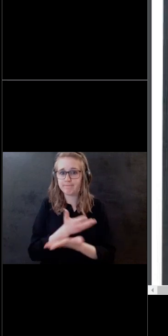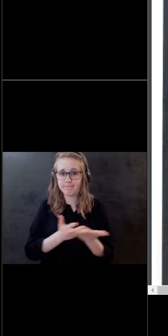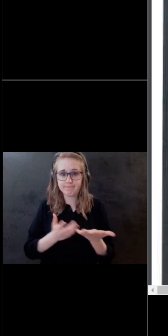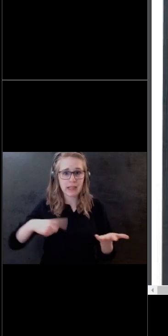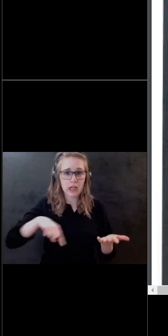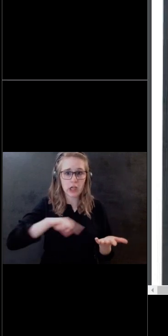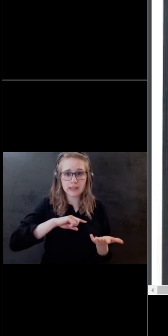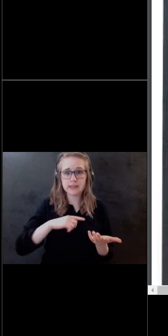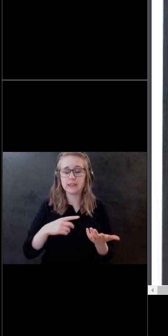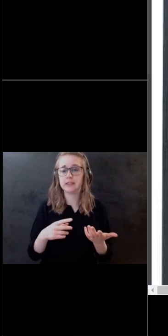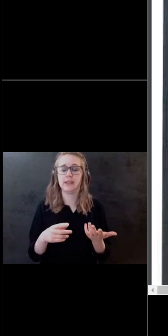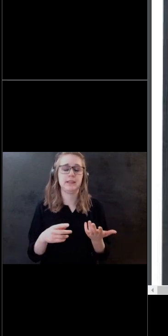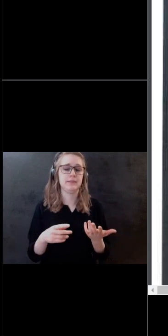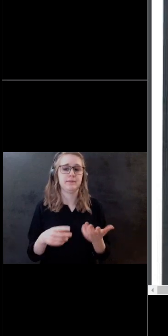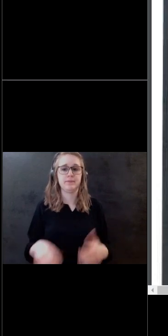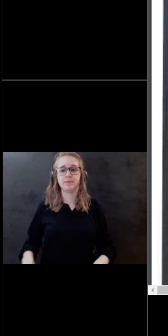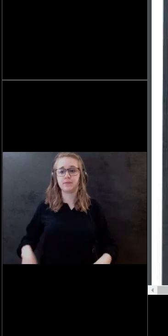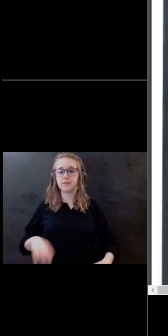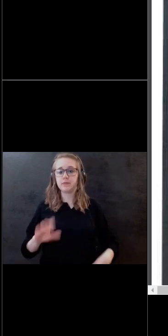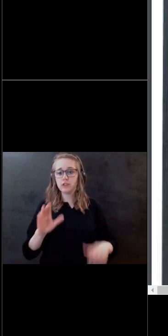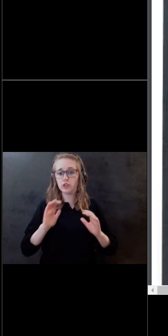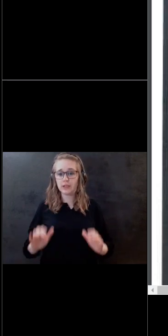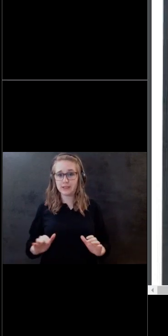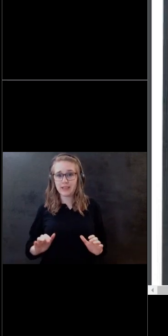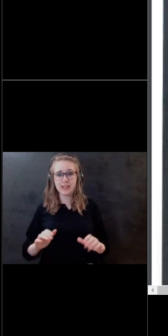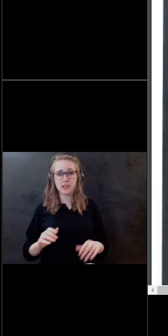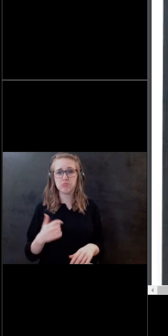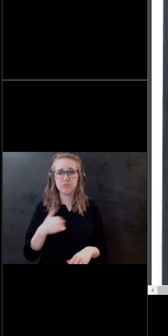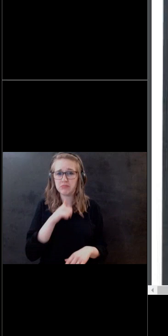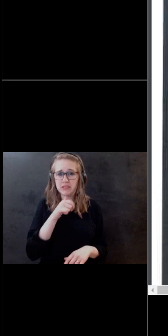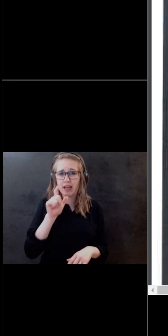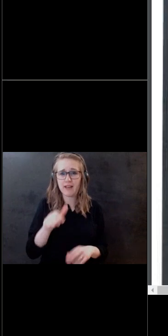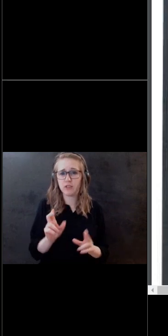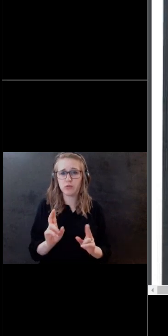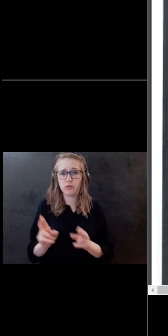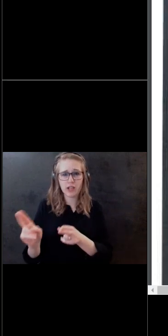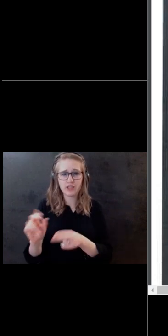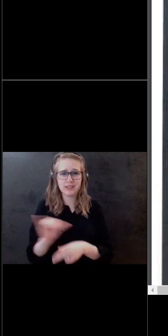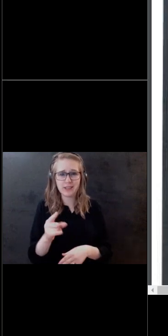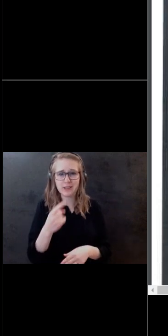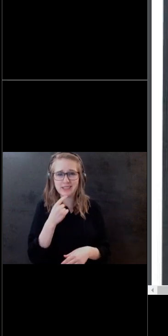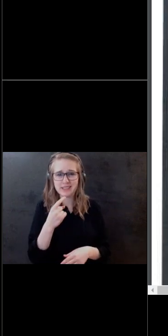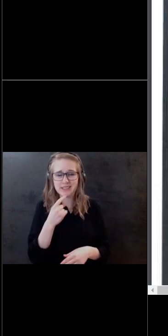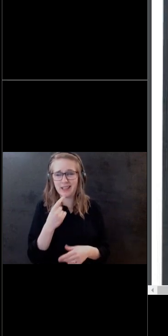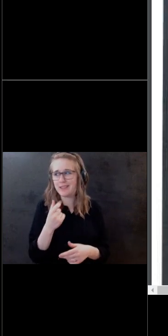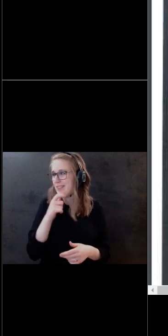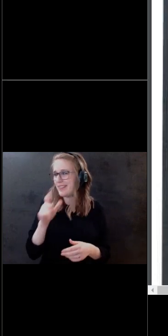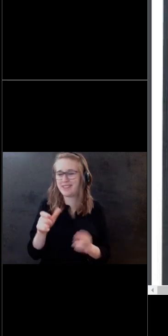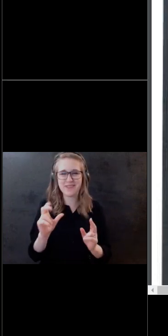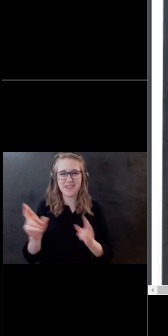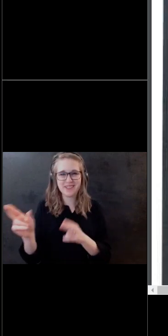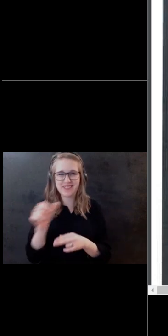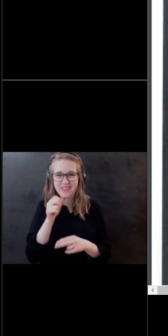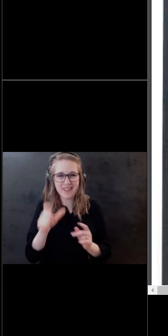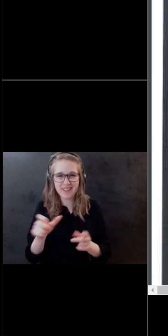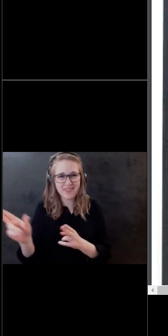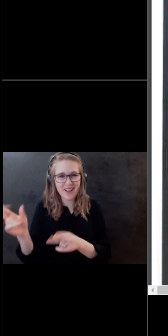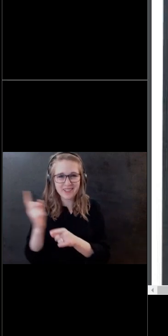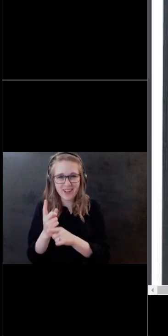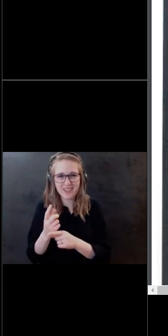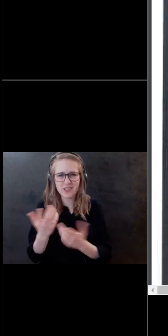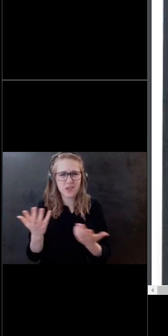the and your client, and we don't have to rush through this. It's like you always say, board member, hey, we don't need to rush. We don't need to rush, right? So